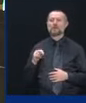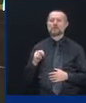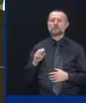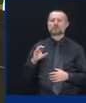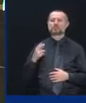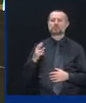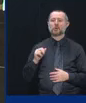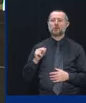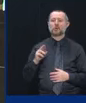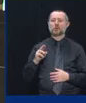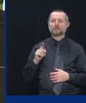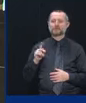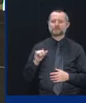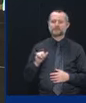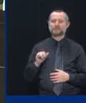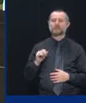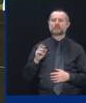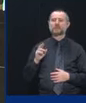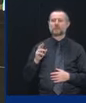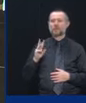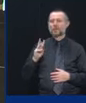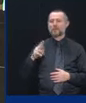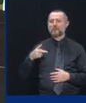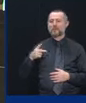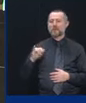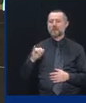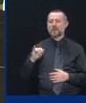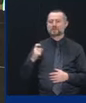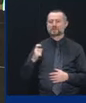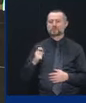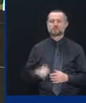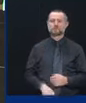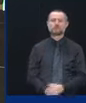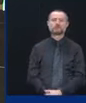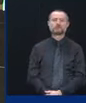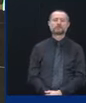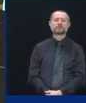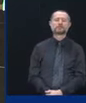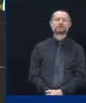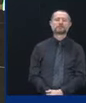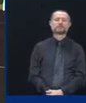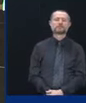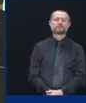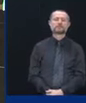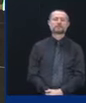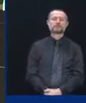WPIX. Narmeen, your line is now open. Please unmute your microphone.